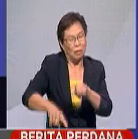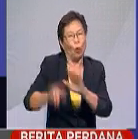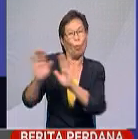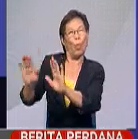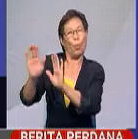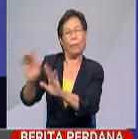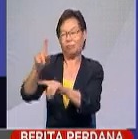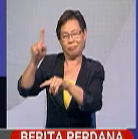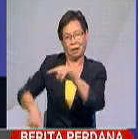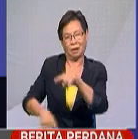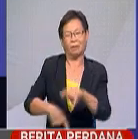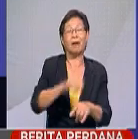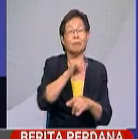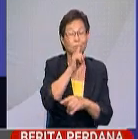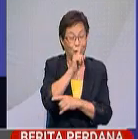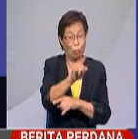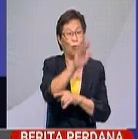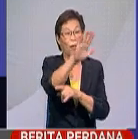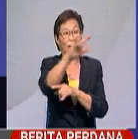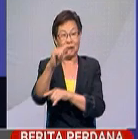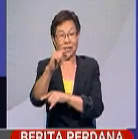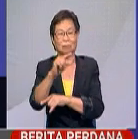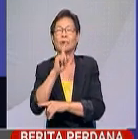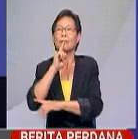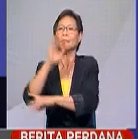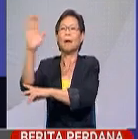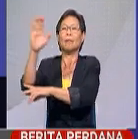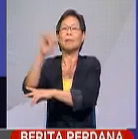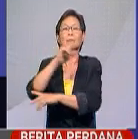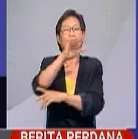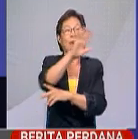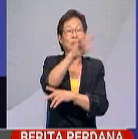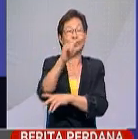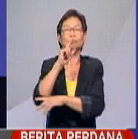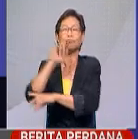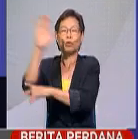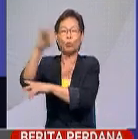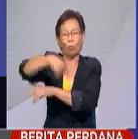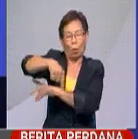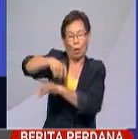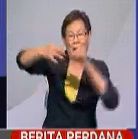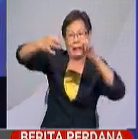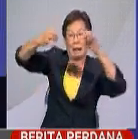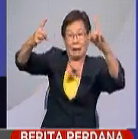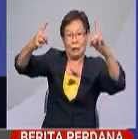Indeed, 5G can guarantee that quality